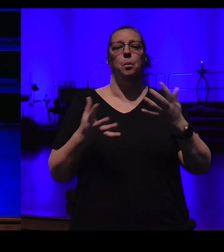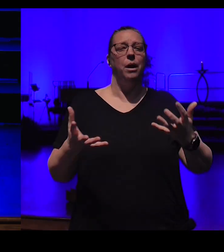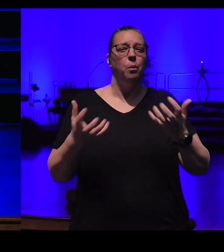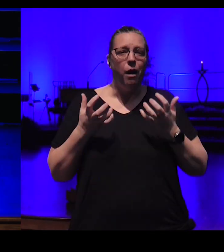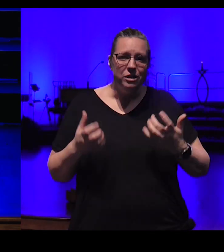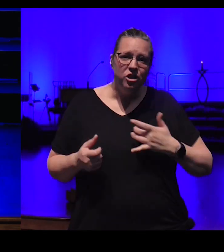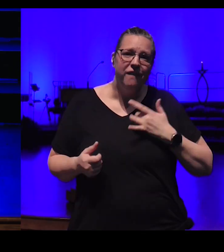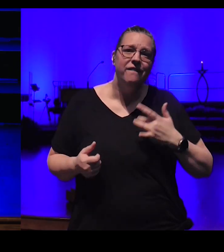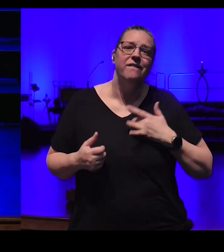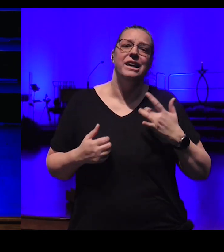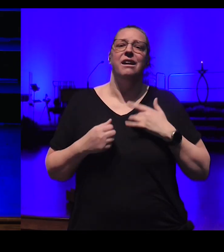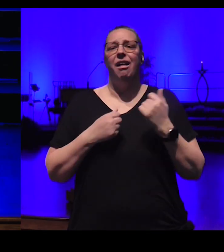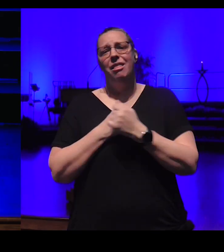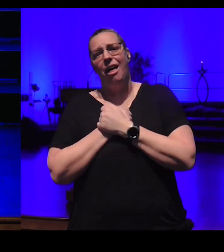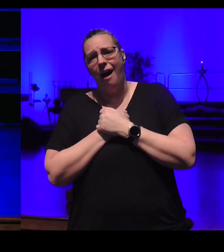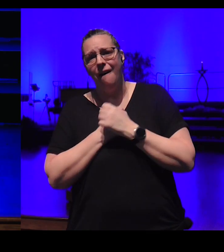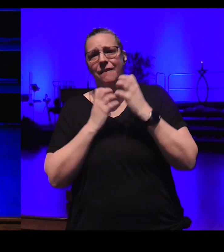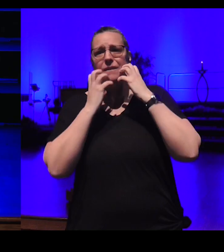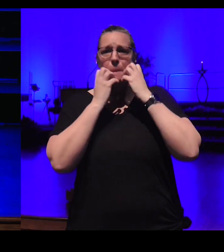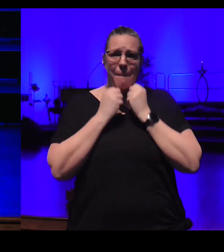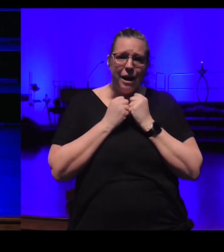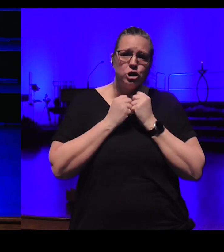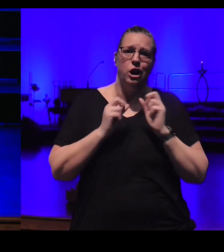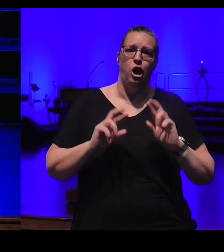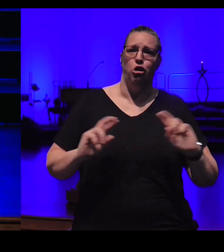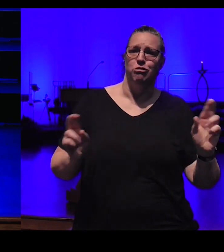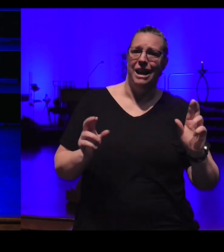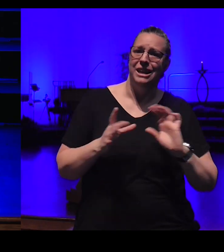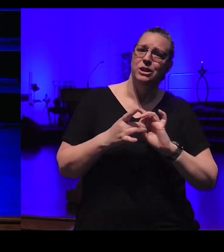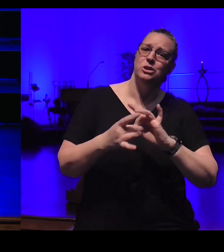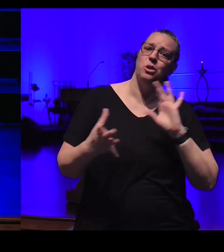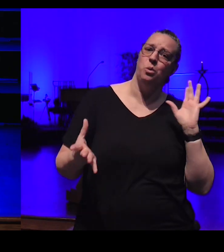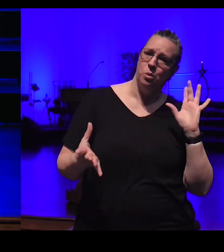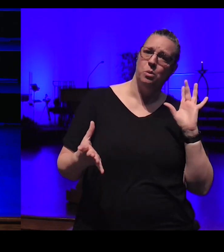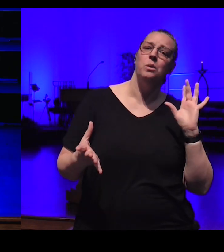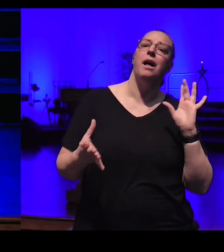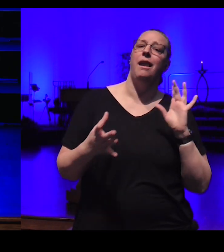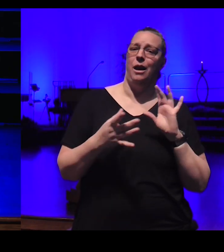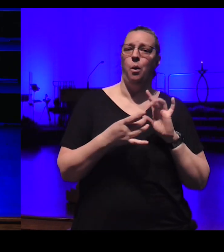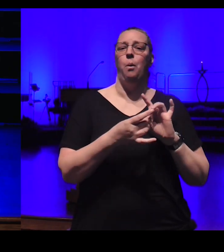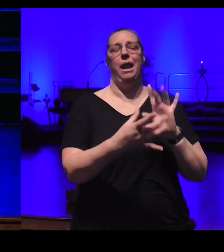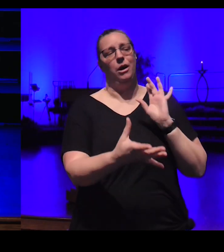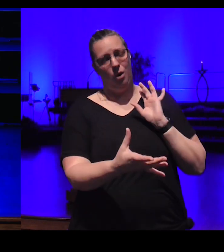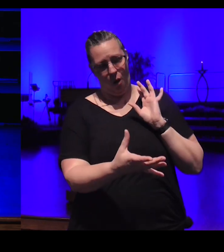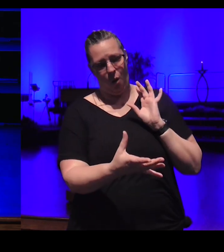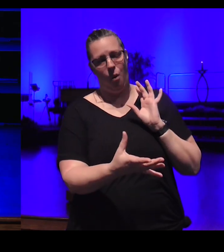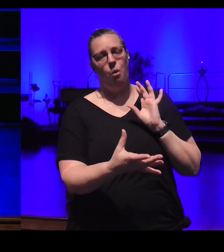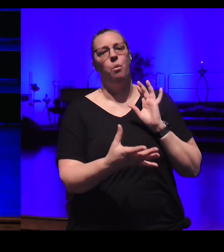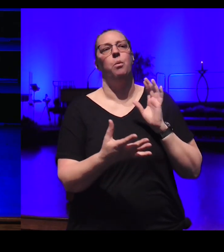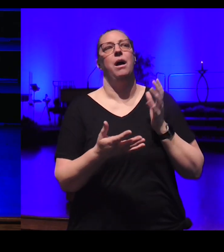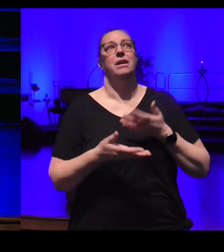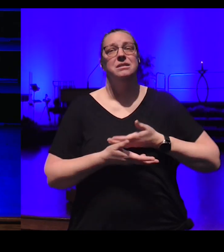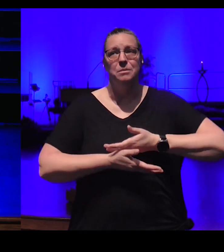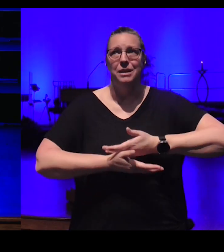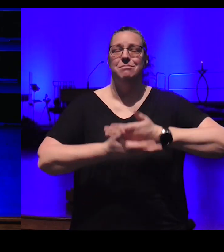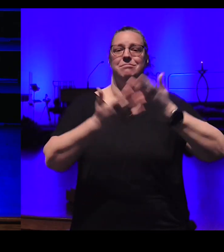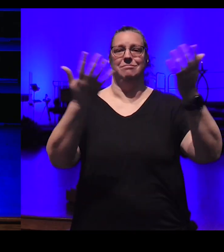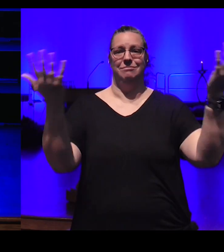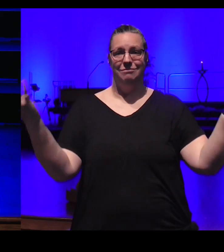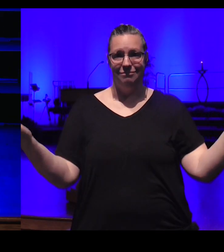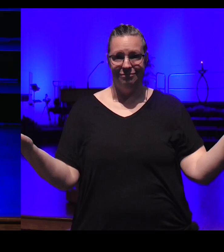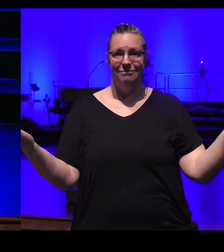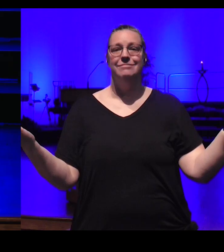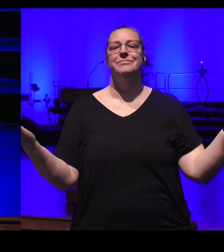the compassion, that are ready to be released, to be let go, to be absorbed into